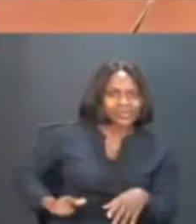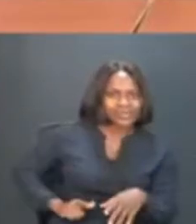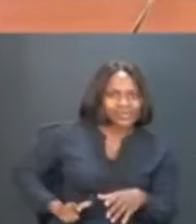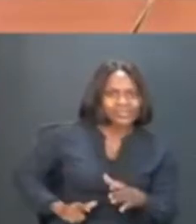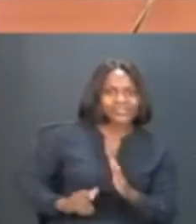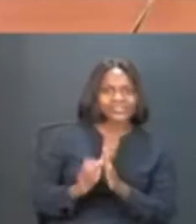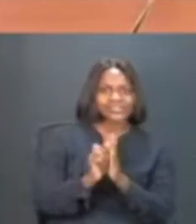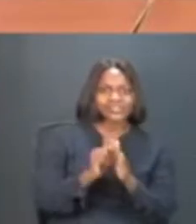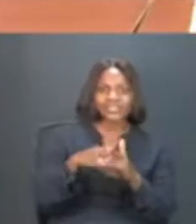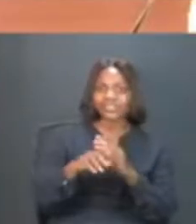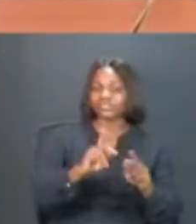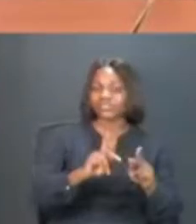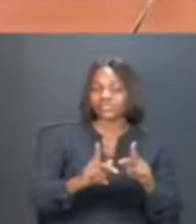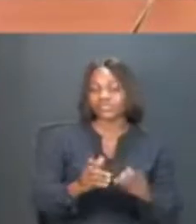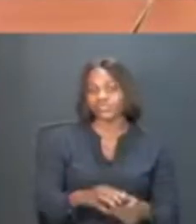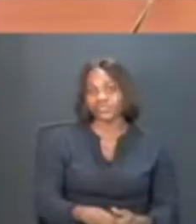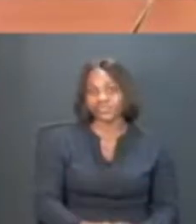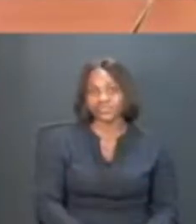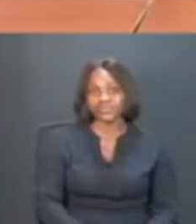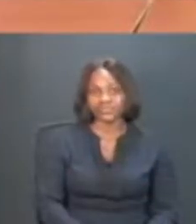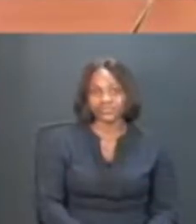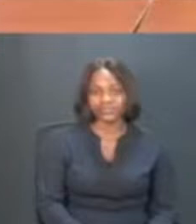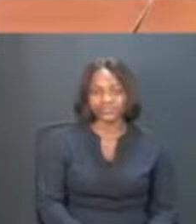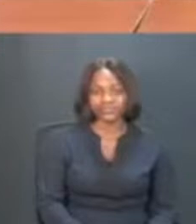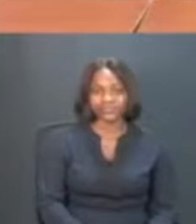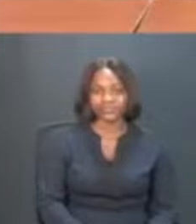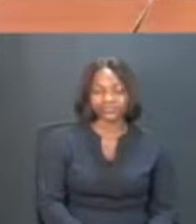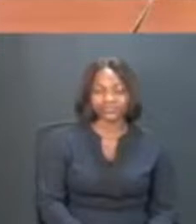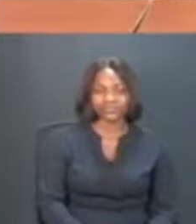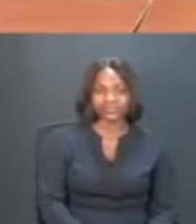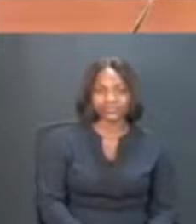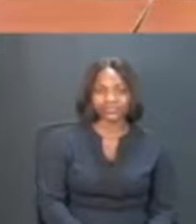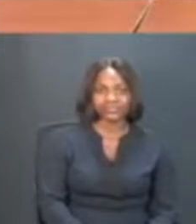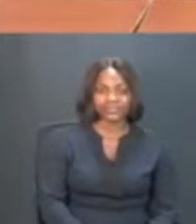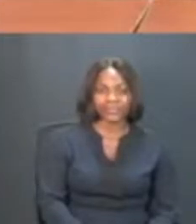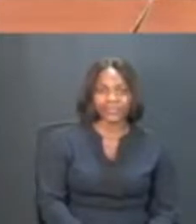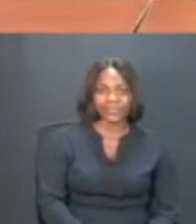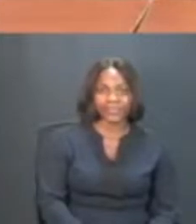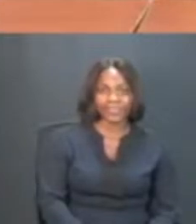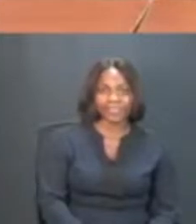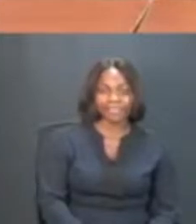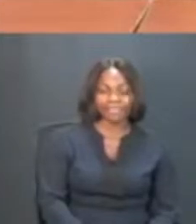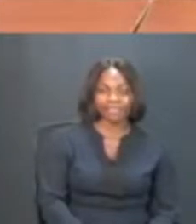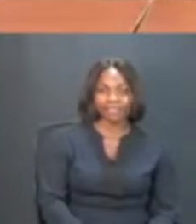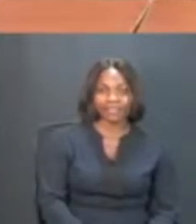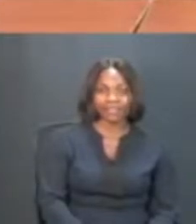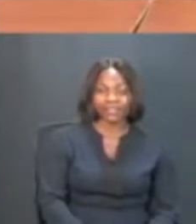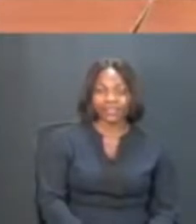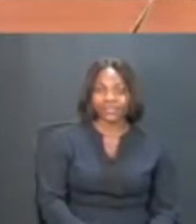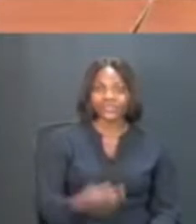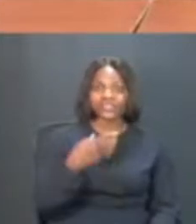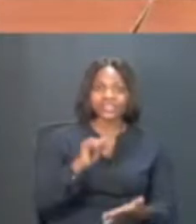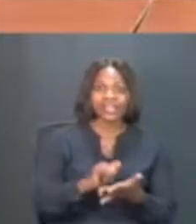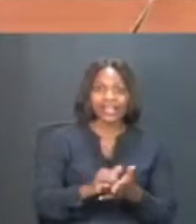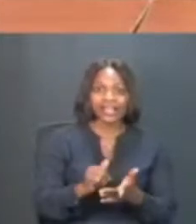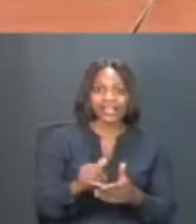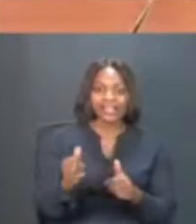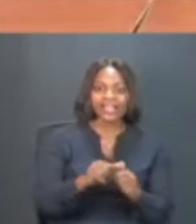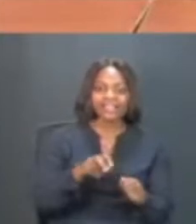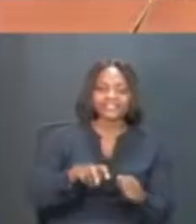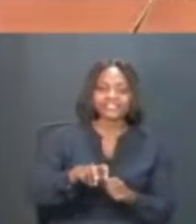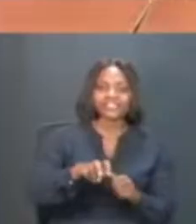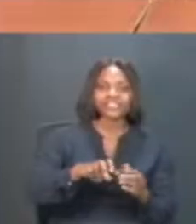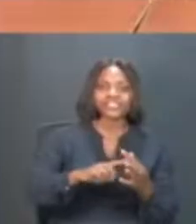people. But as the saying goes, every journey of 1,000 miles starts with the first step.